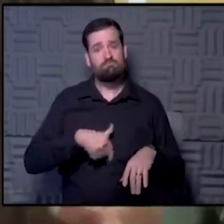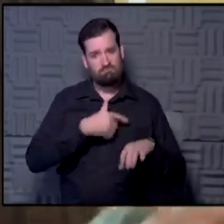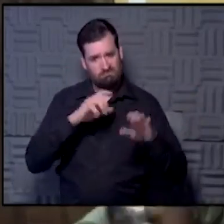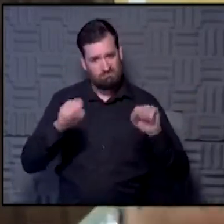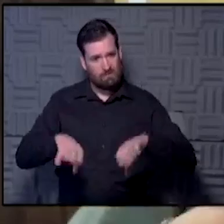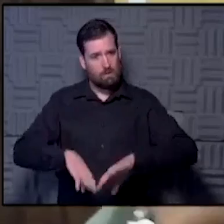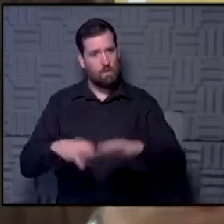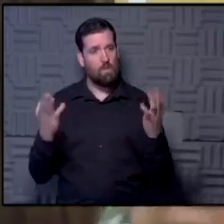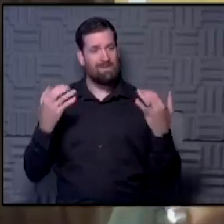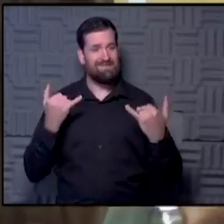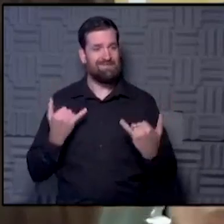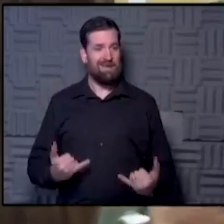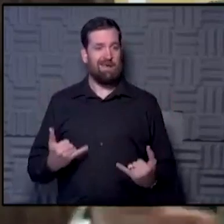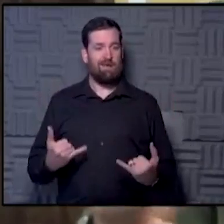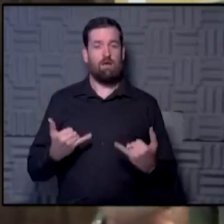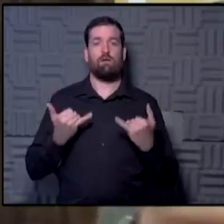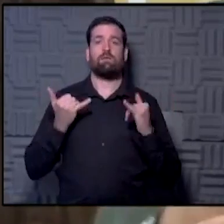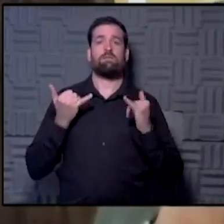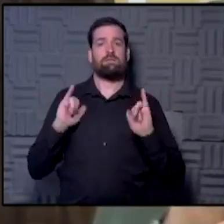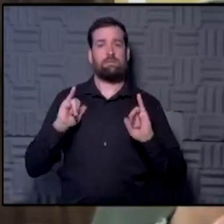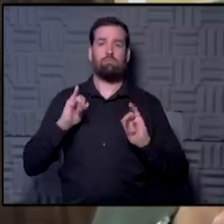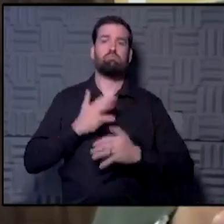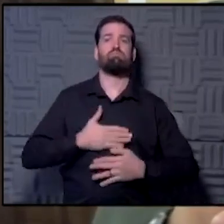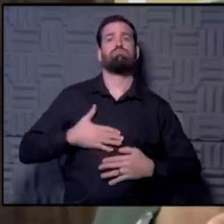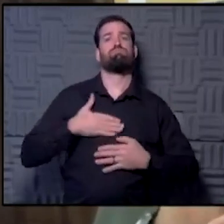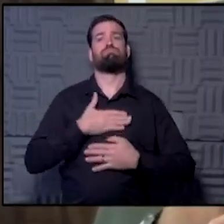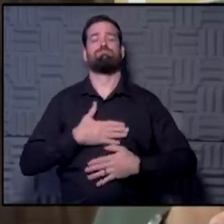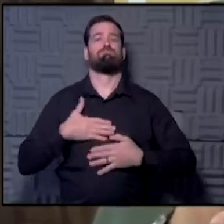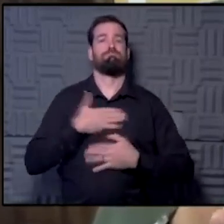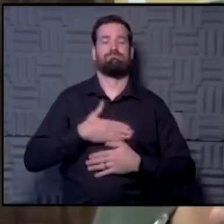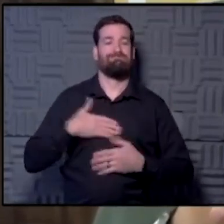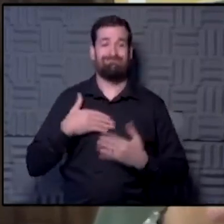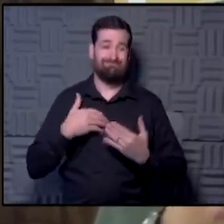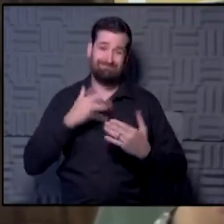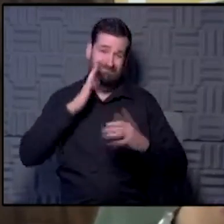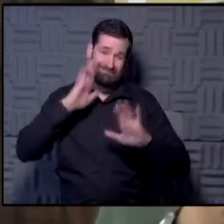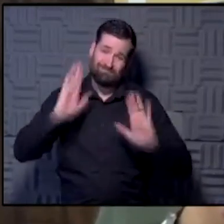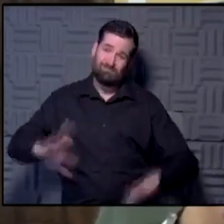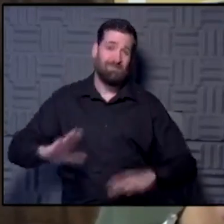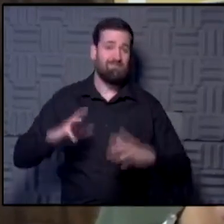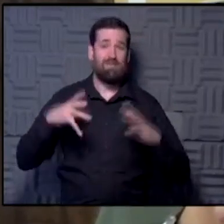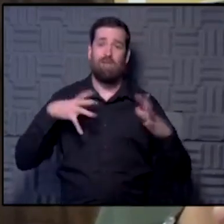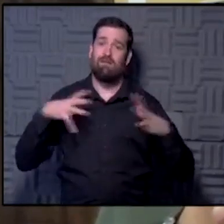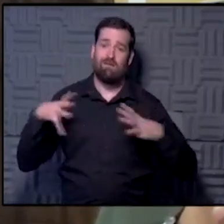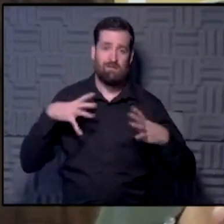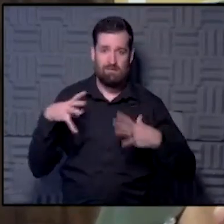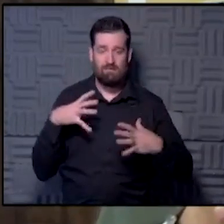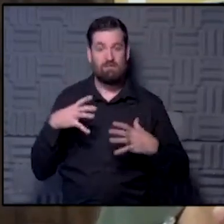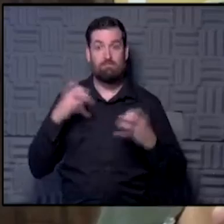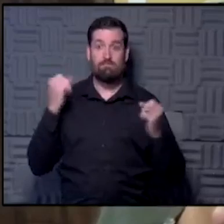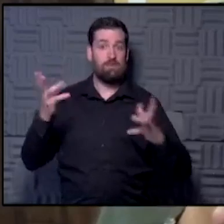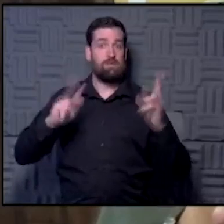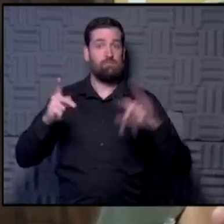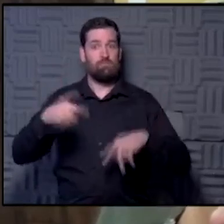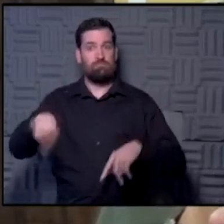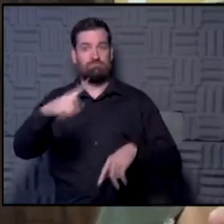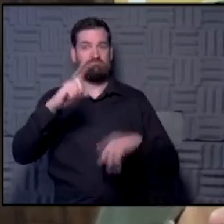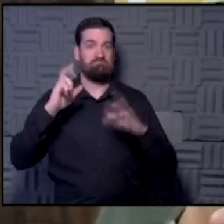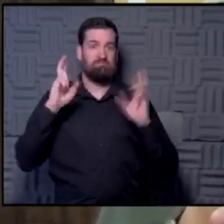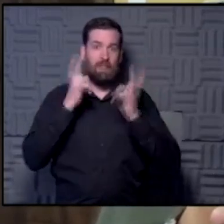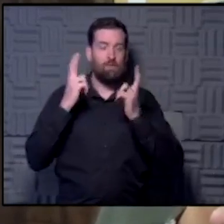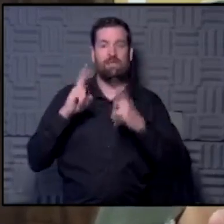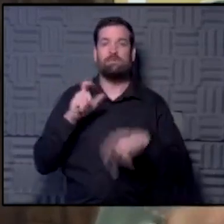now and still be able to have a good time, still be able to have a great holiday. For a lot of folks, Halloween is more than